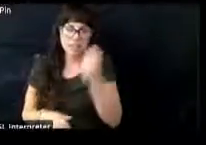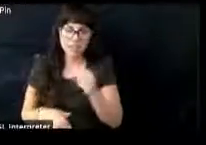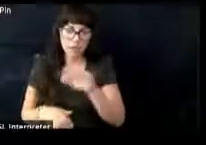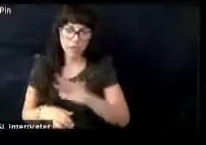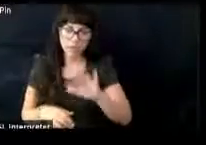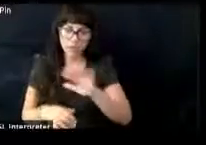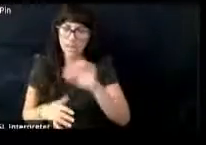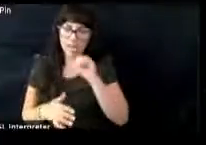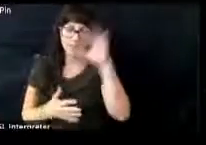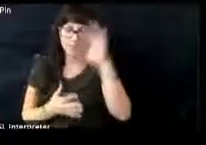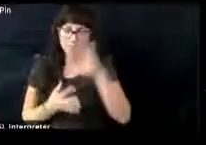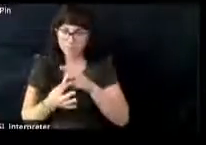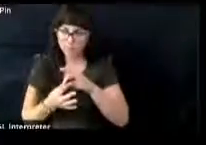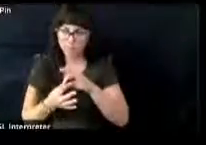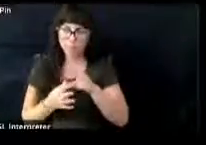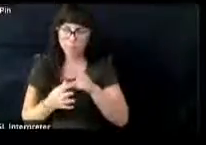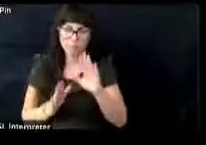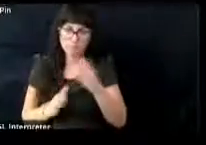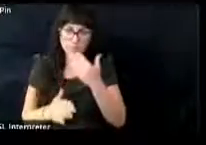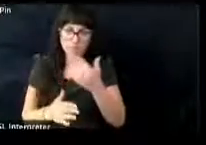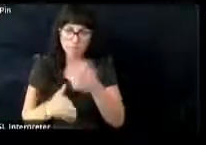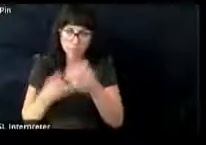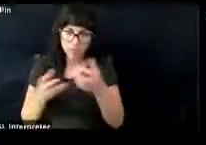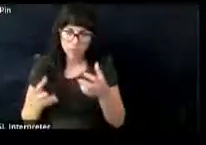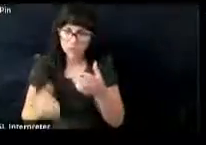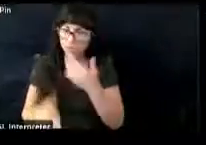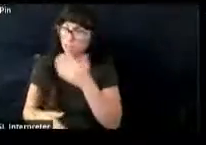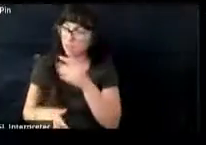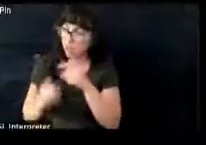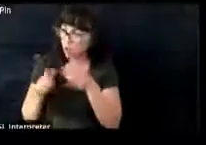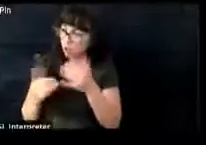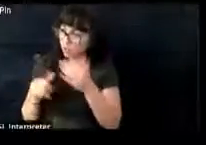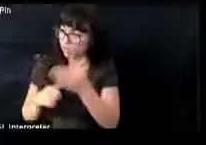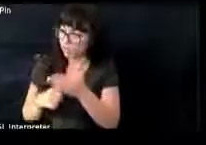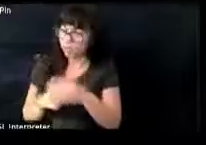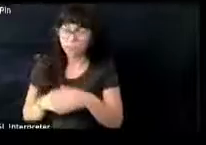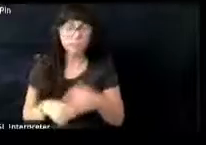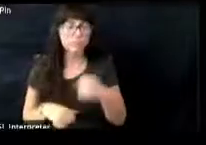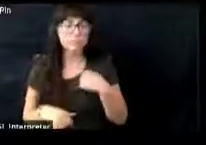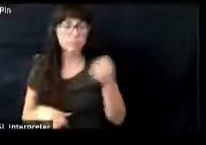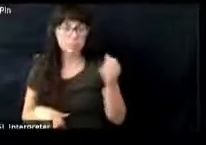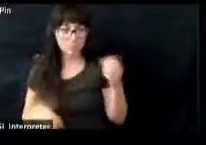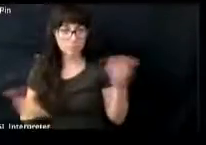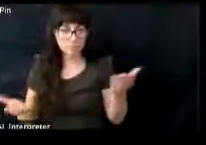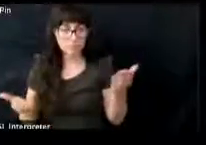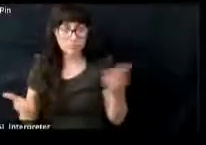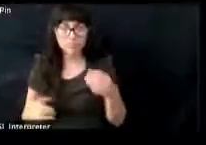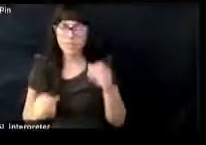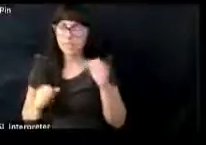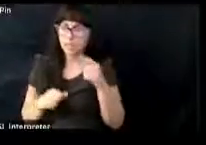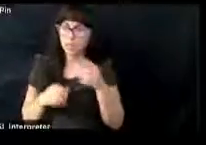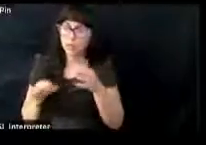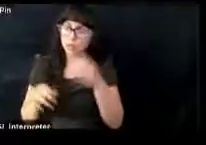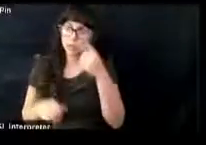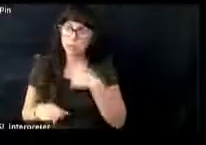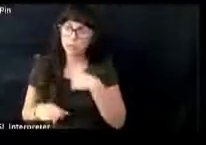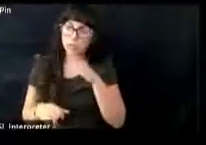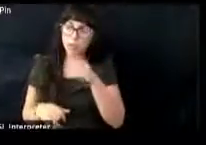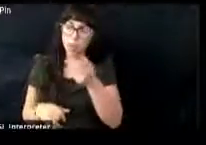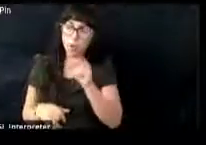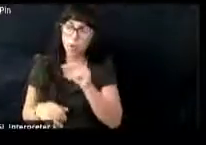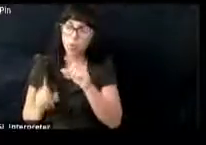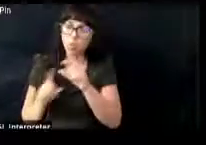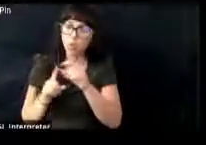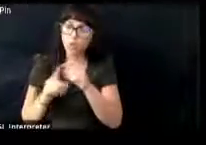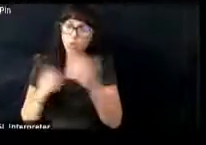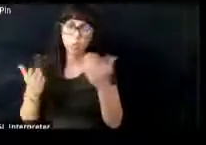Thank you, caller. Are you still there? I am. Can you describe for me in your own words what the